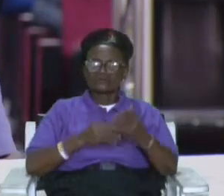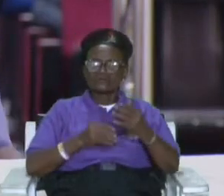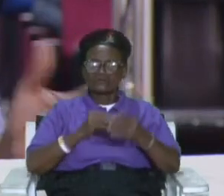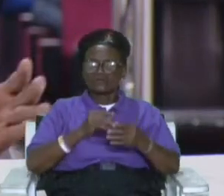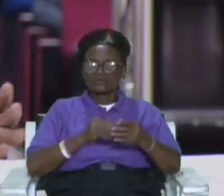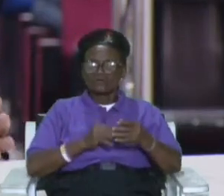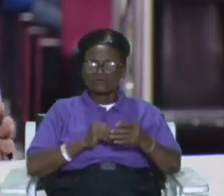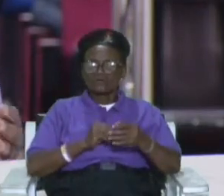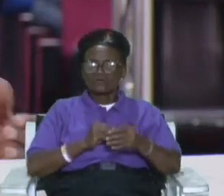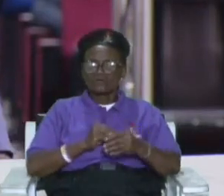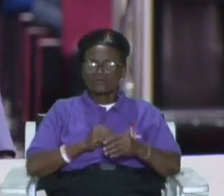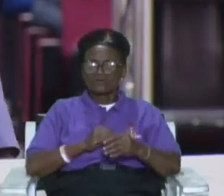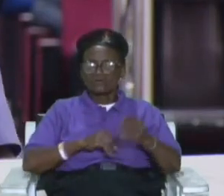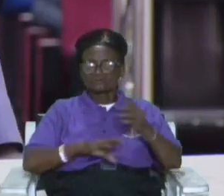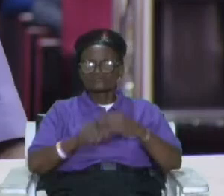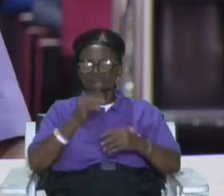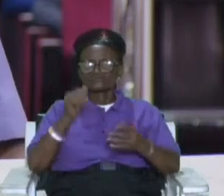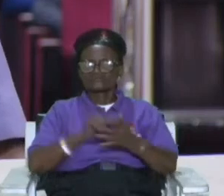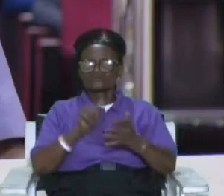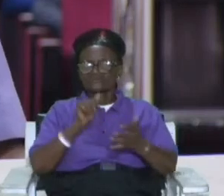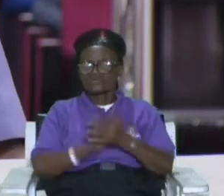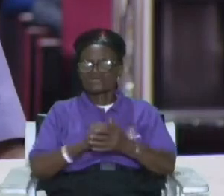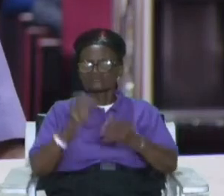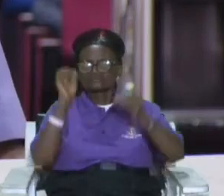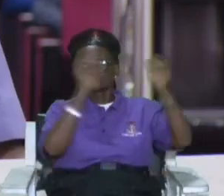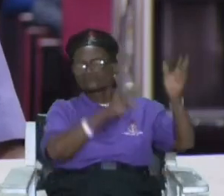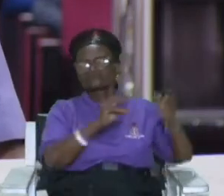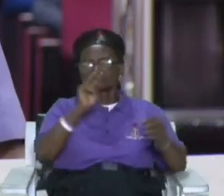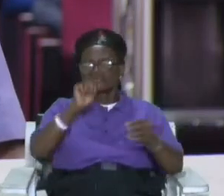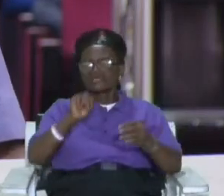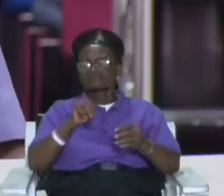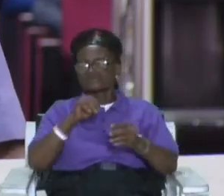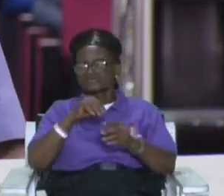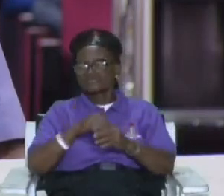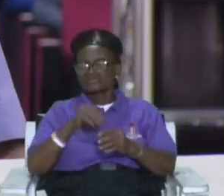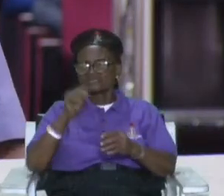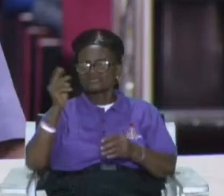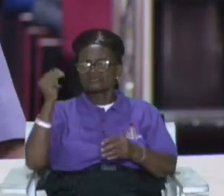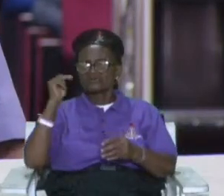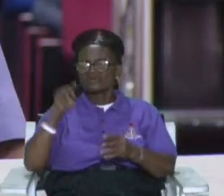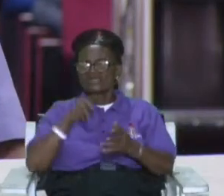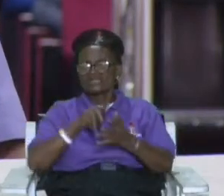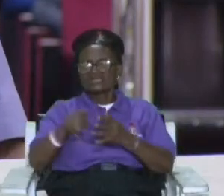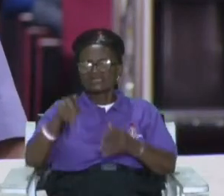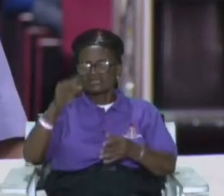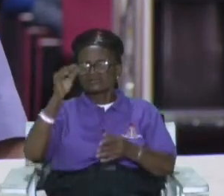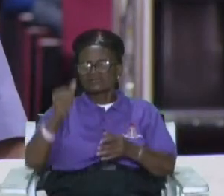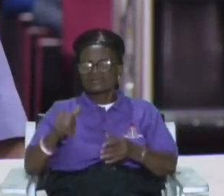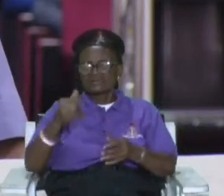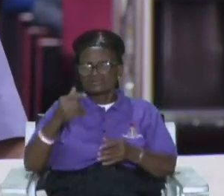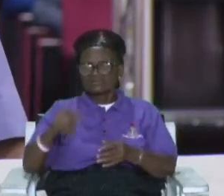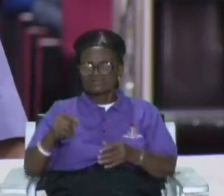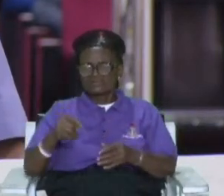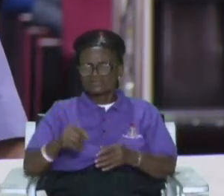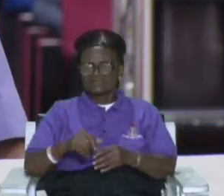Those who threw them in were slain by the heat of the furnace.